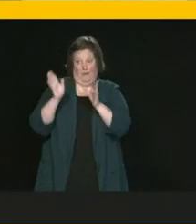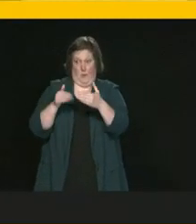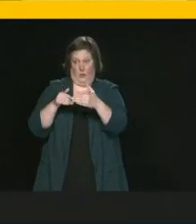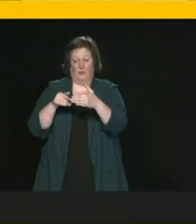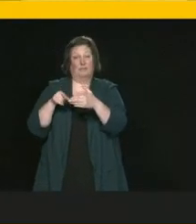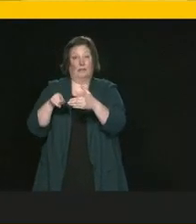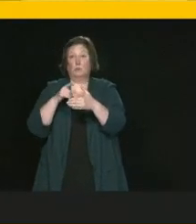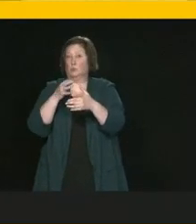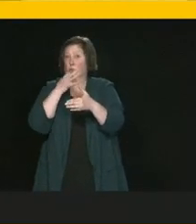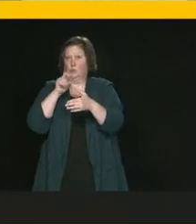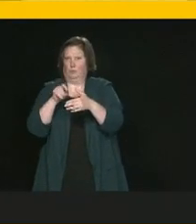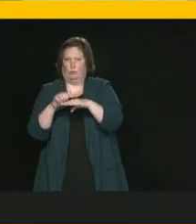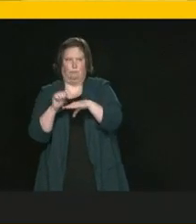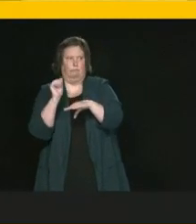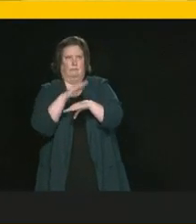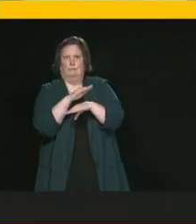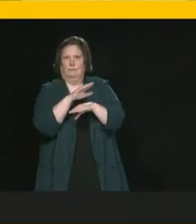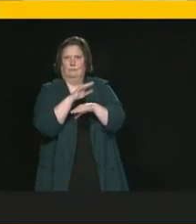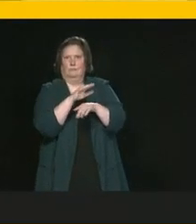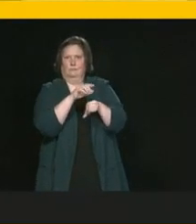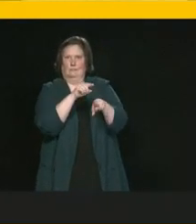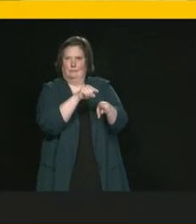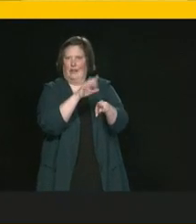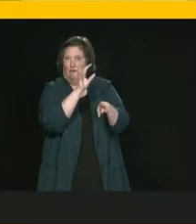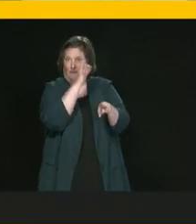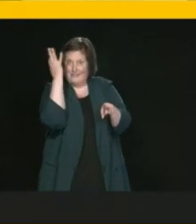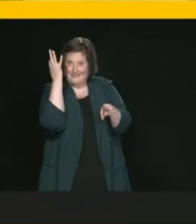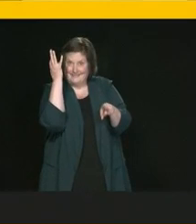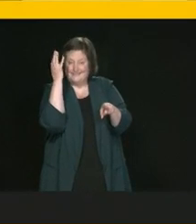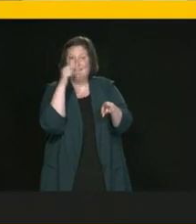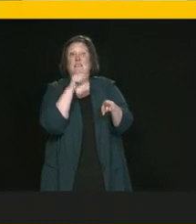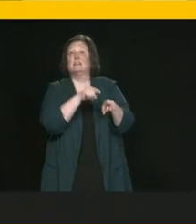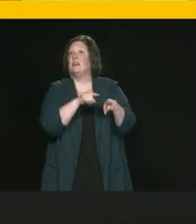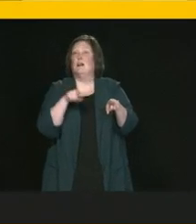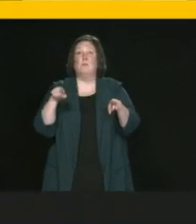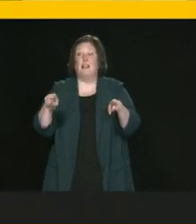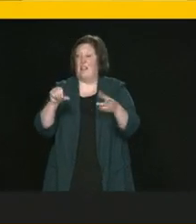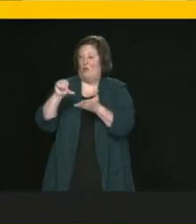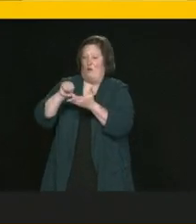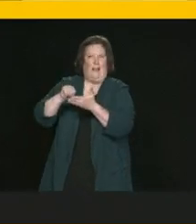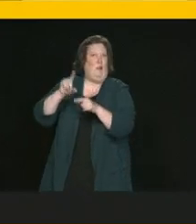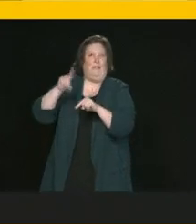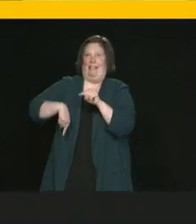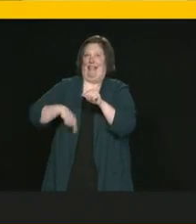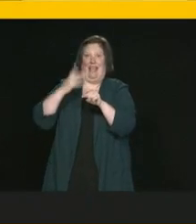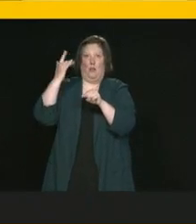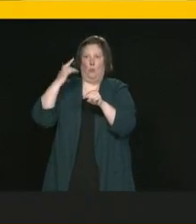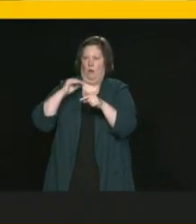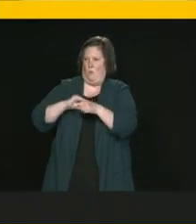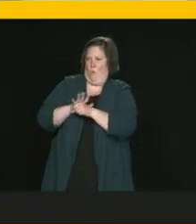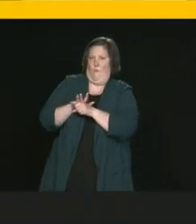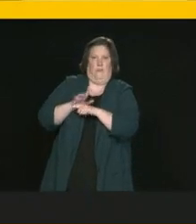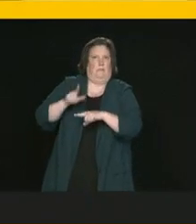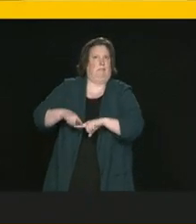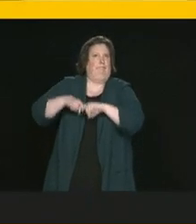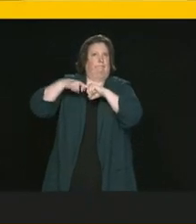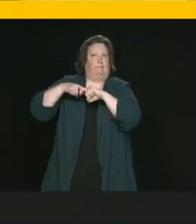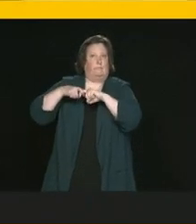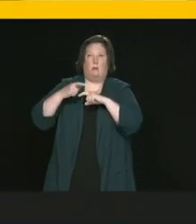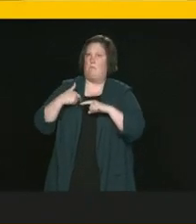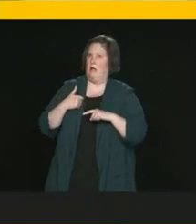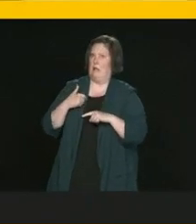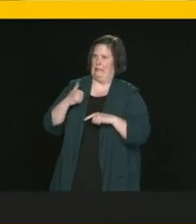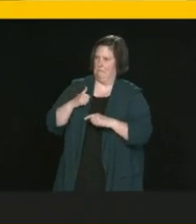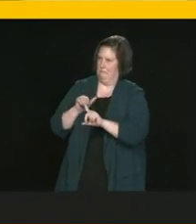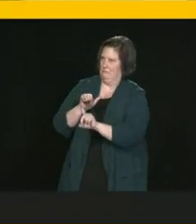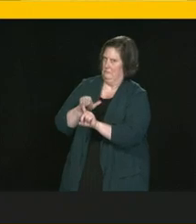Iran is explaining that because of COVID-19, they cannot do it. We are continuing to pressure Iran because we need answers. We